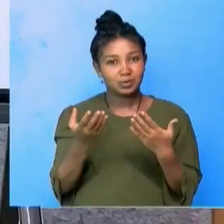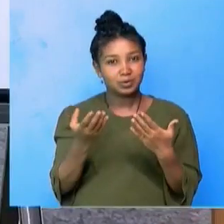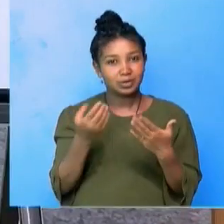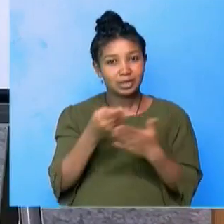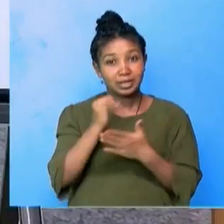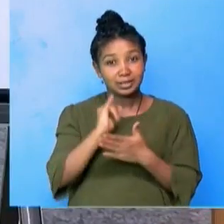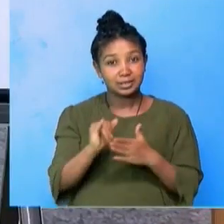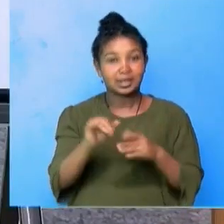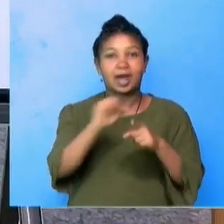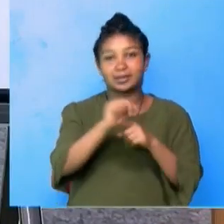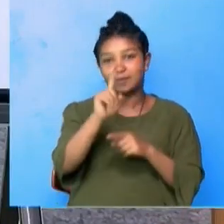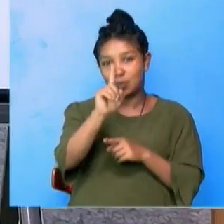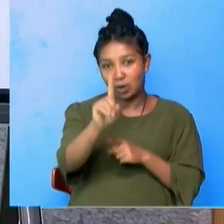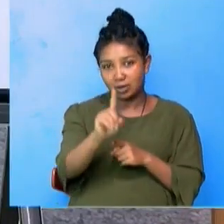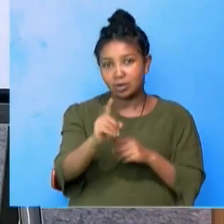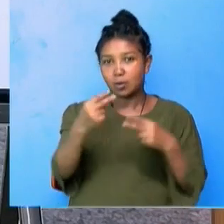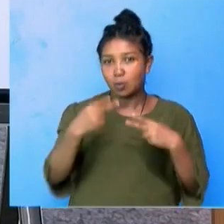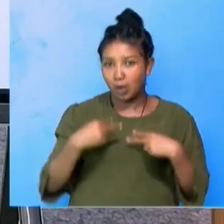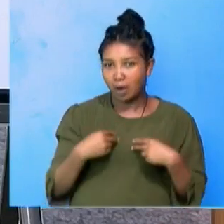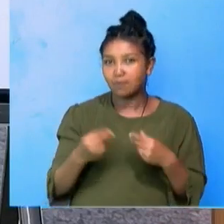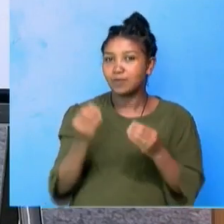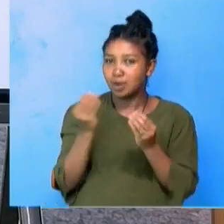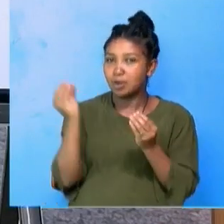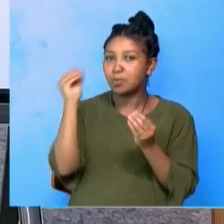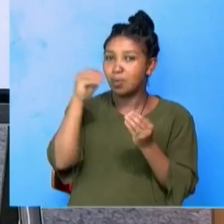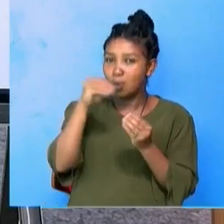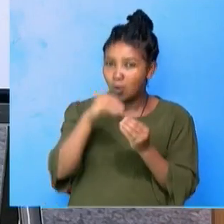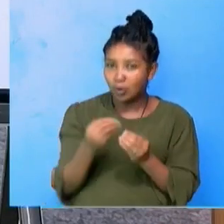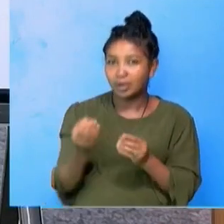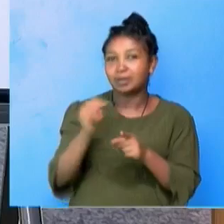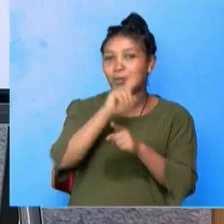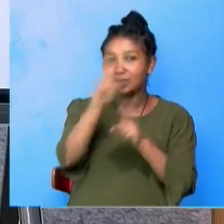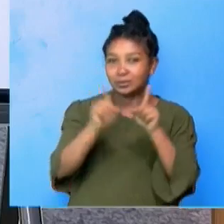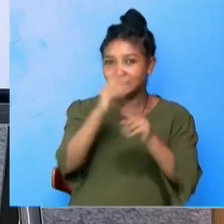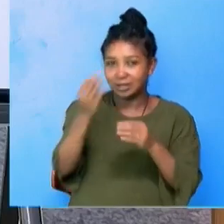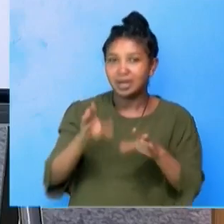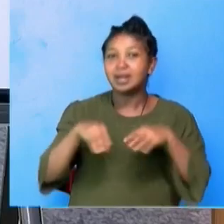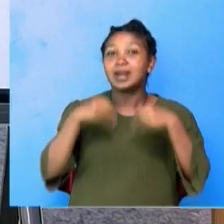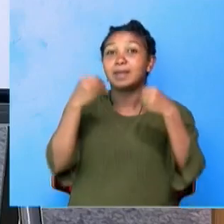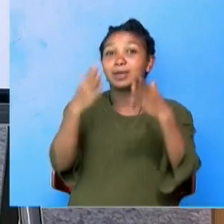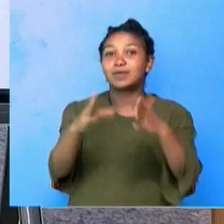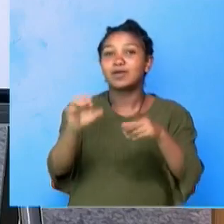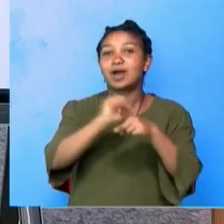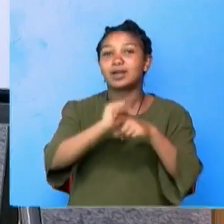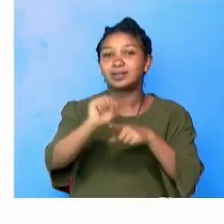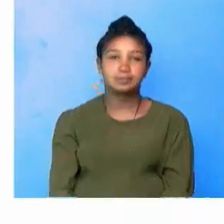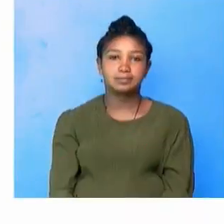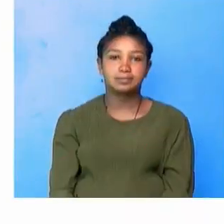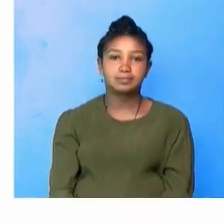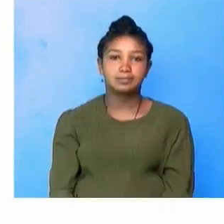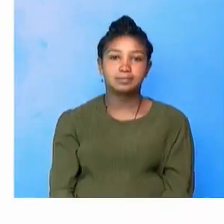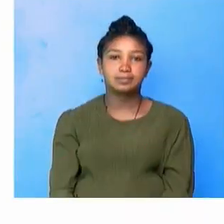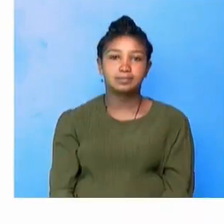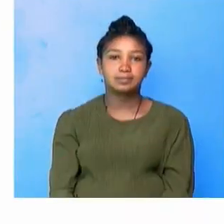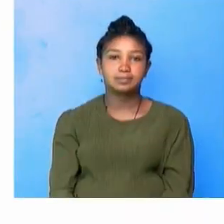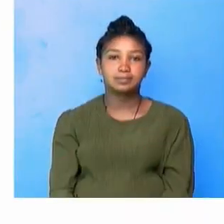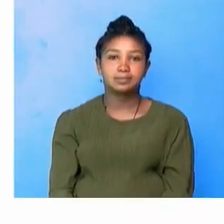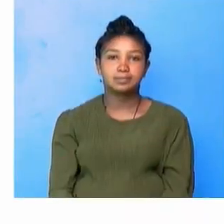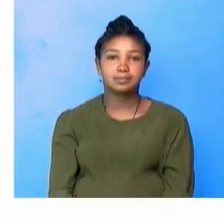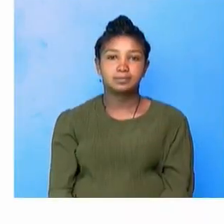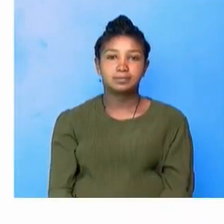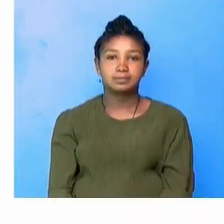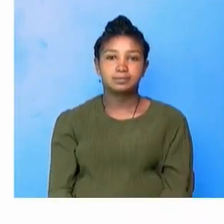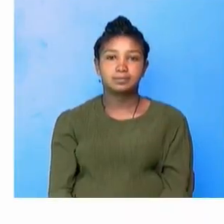Here is activity 1. We have more and extra questions. Let me give you activity 2.